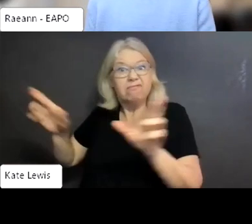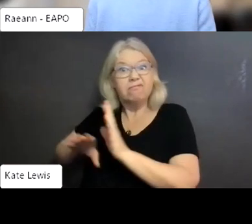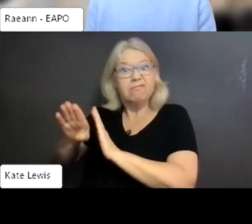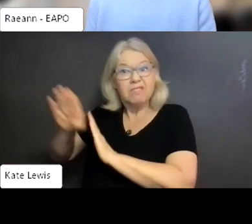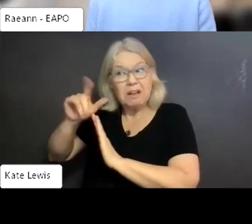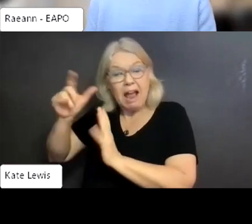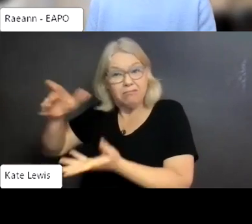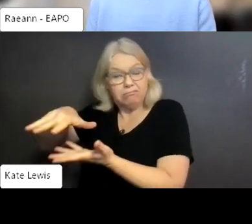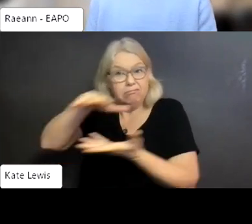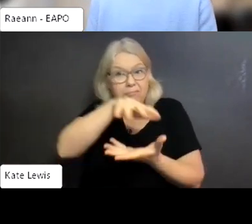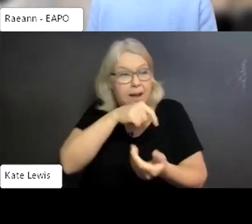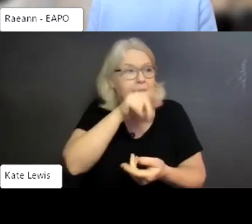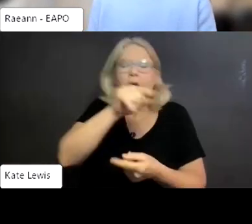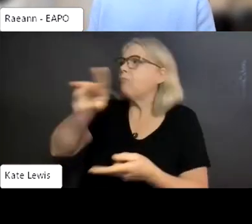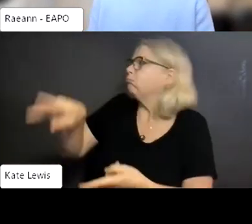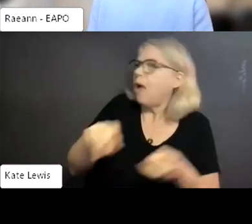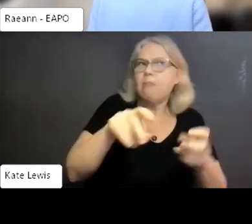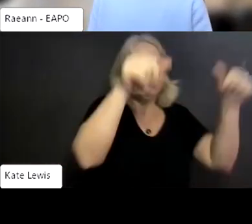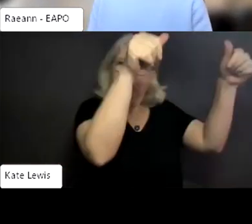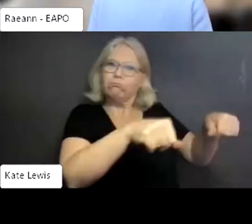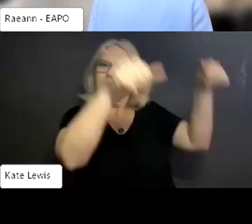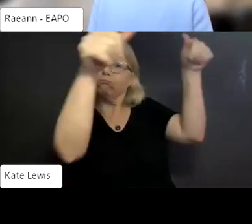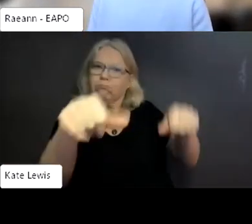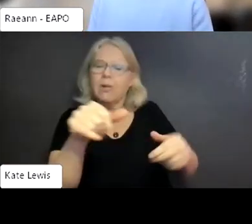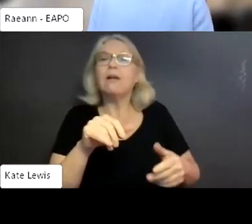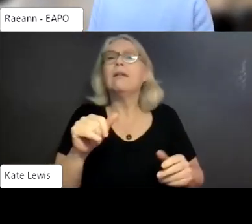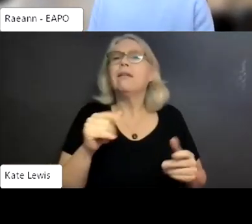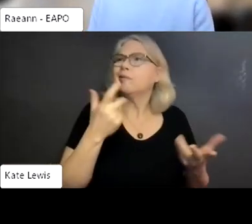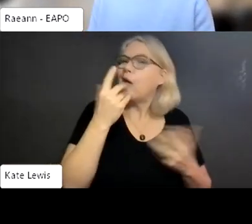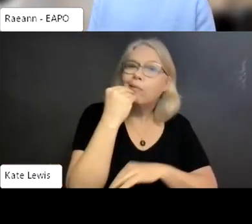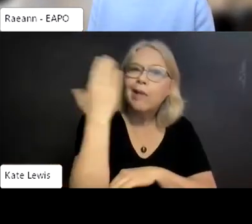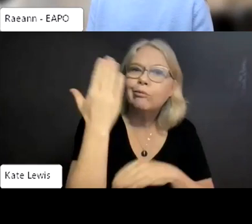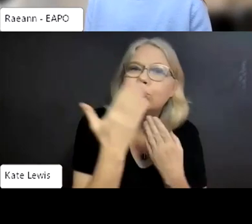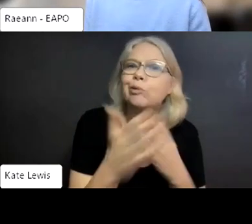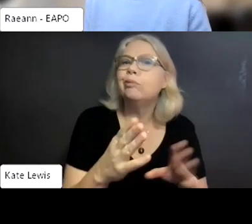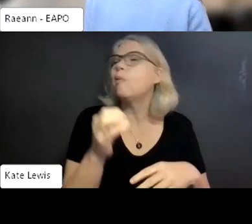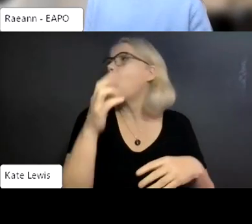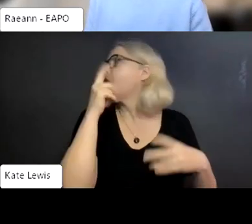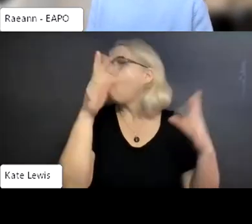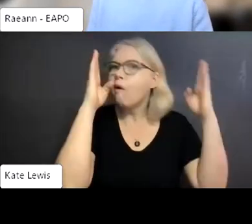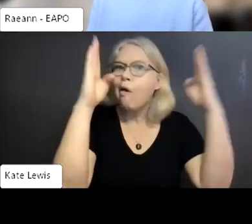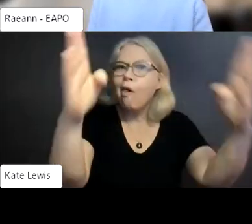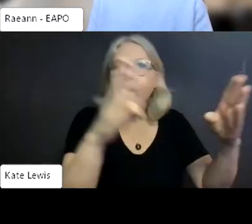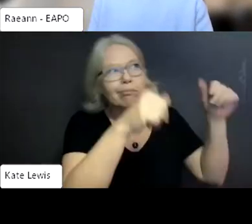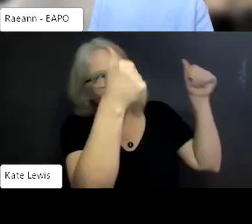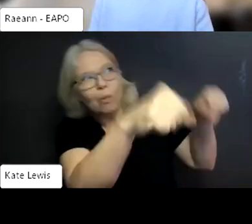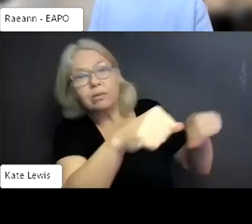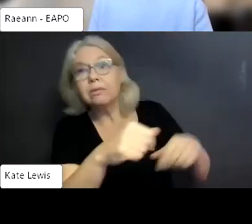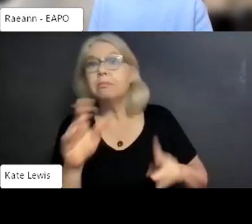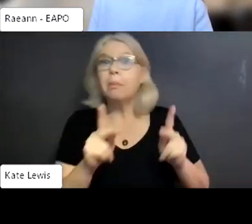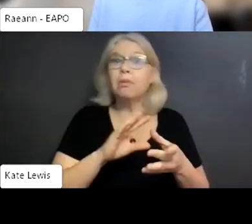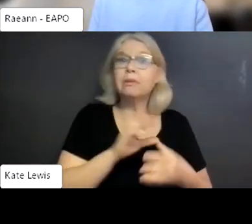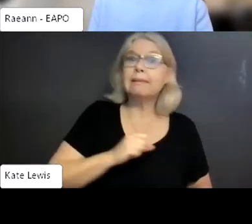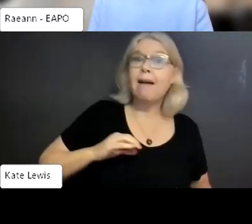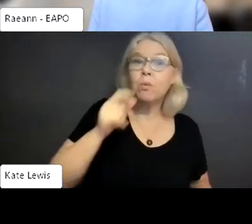organization or your facilities, lunchrooms, it does get people starting to talk about issues that some people may not want to or feel comfortable